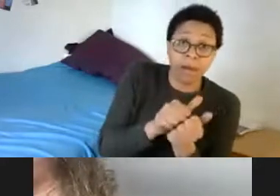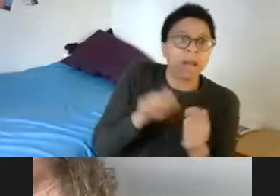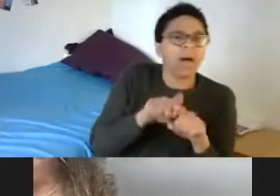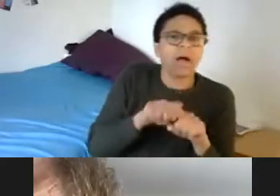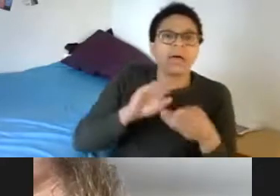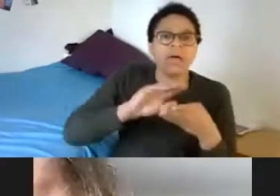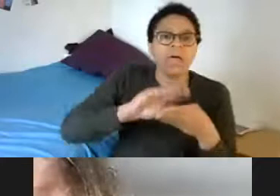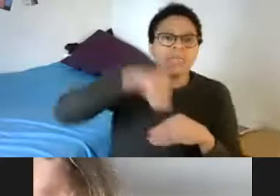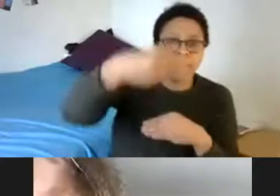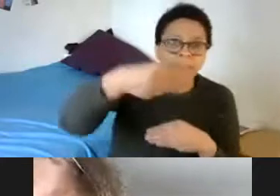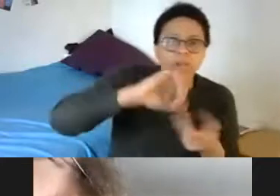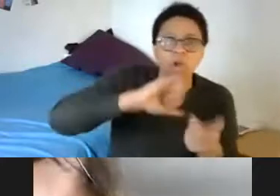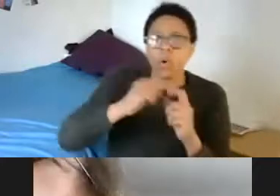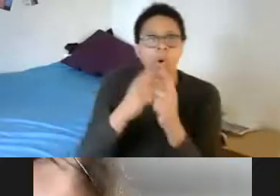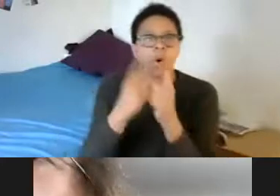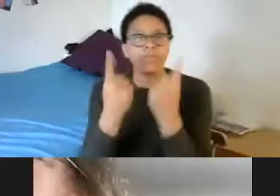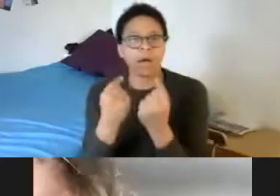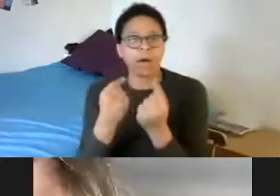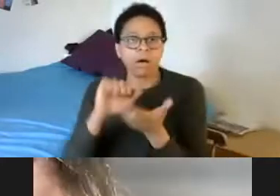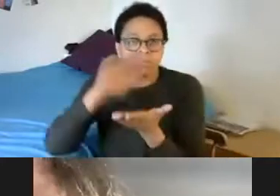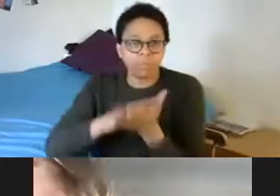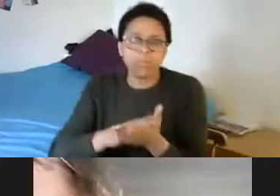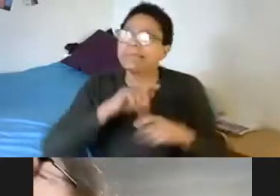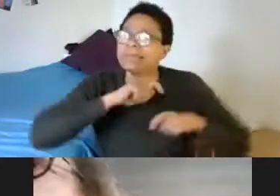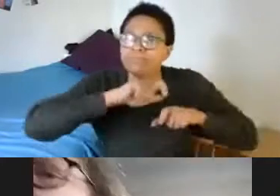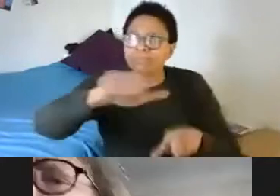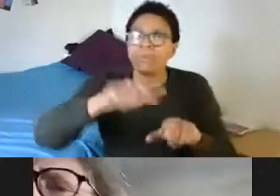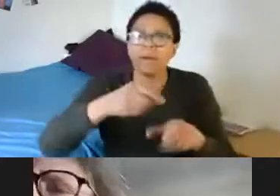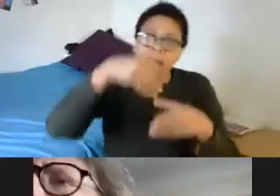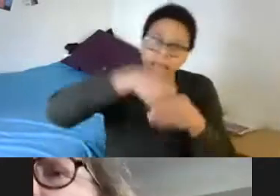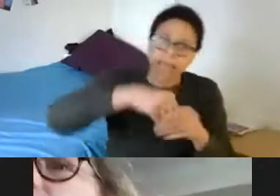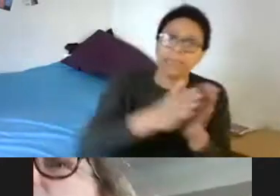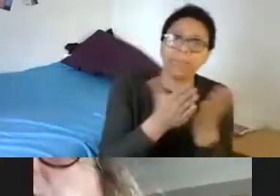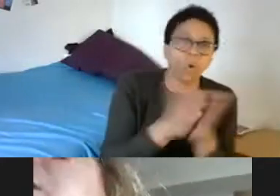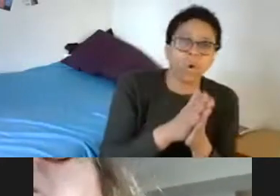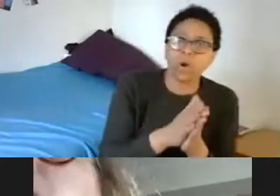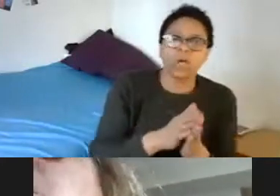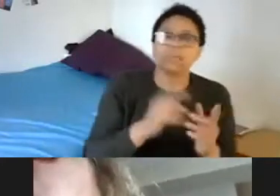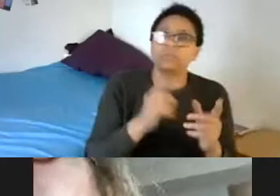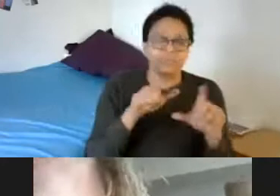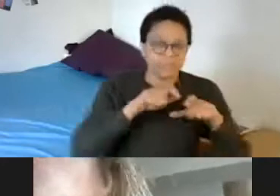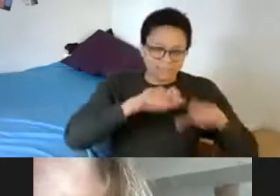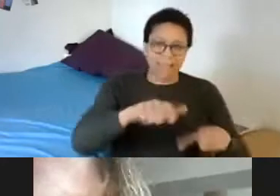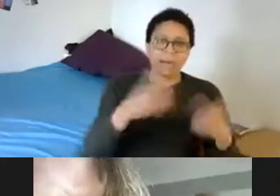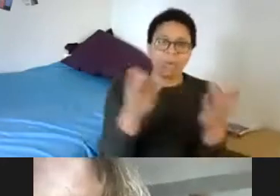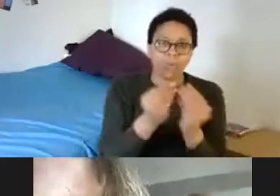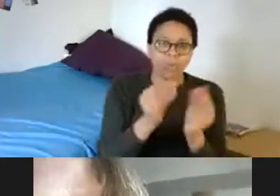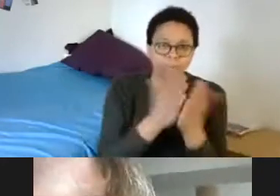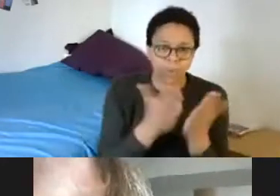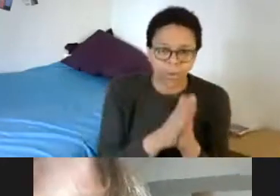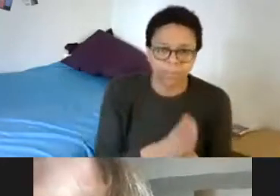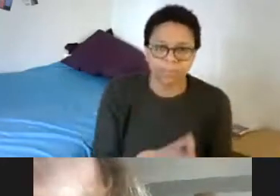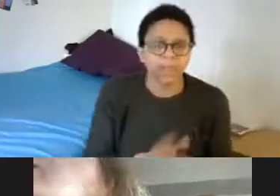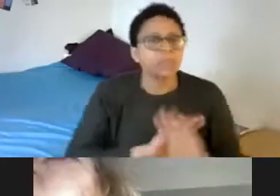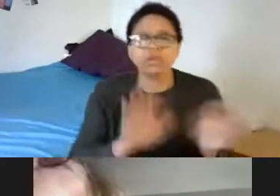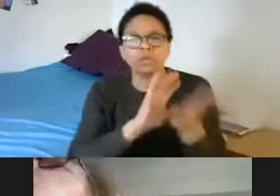a printed card, that can stay within the book. It's the same material. It's not going to deteriorate any more than the book. It's not going to damage the book.